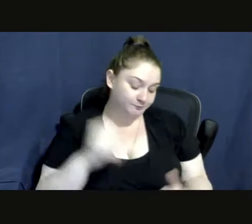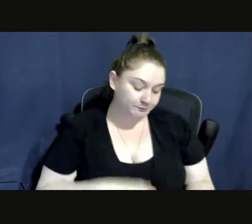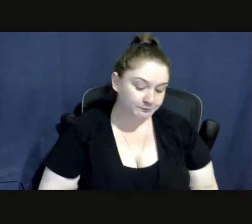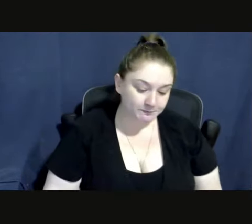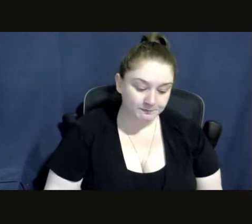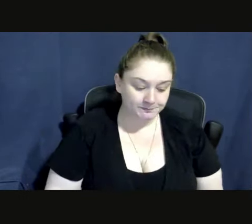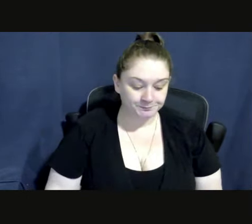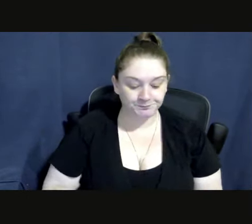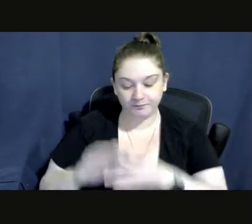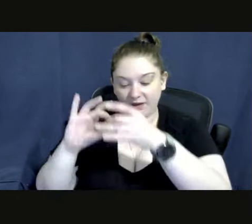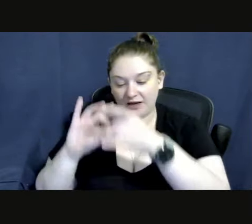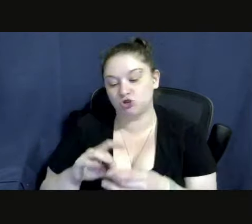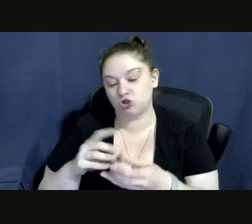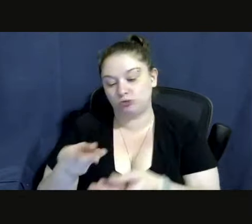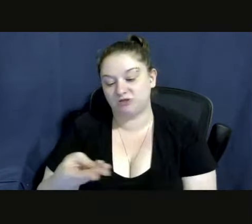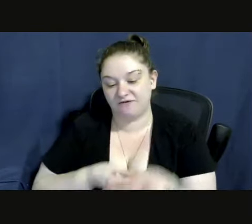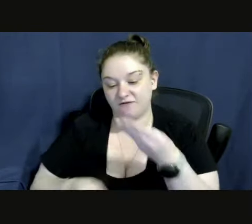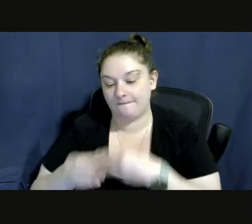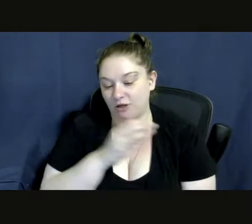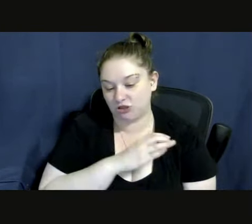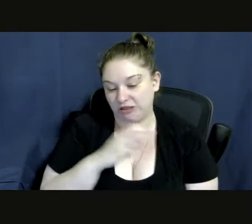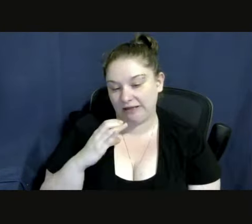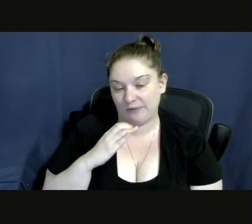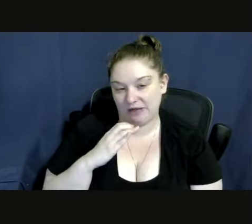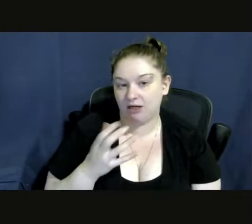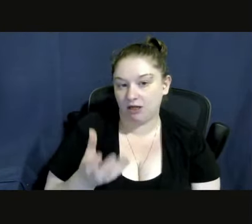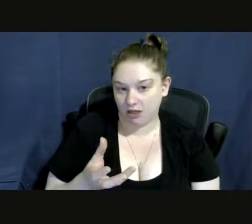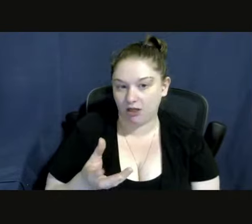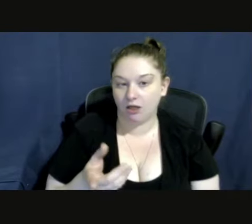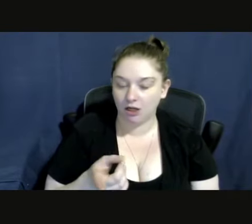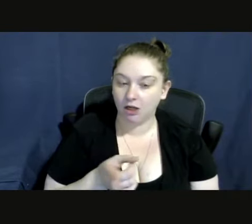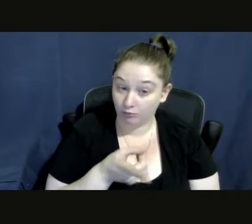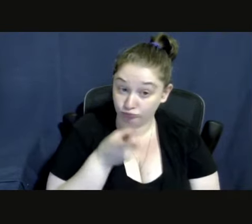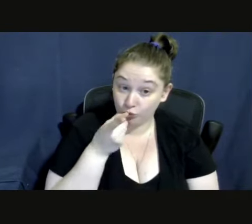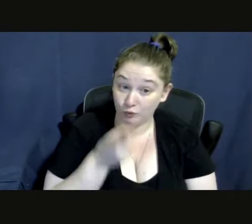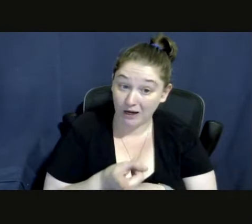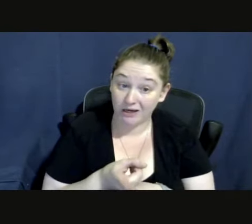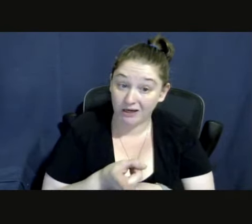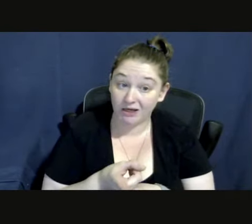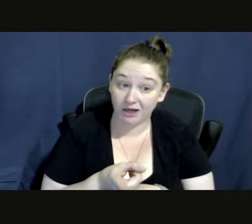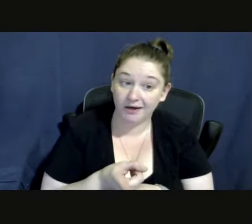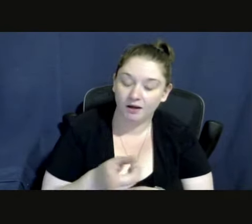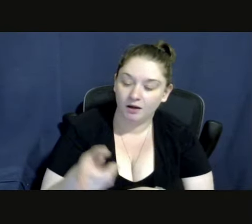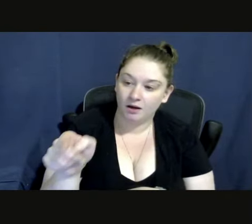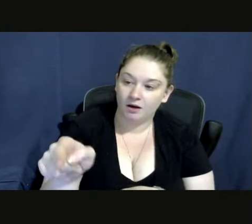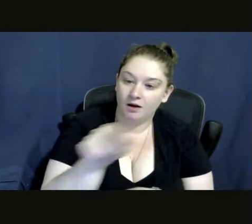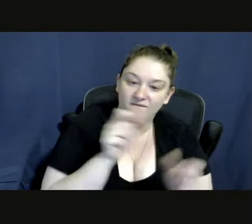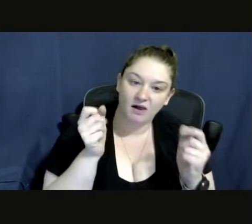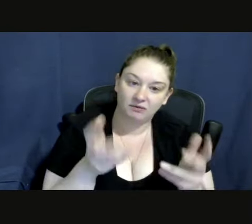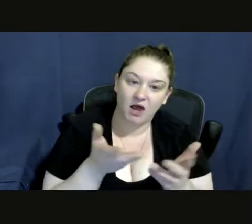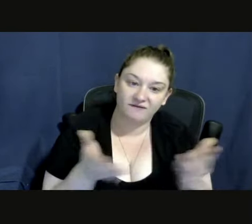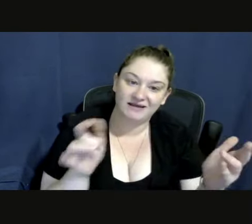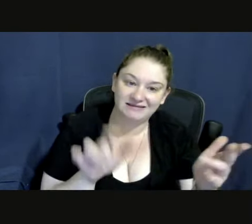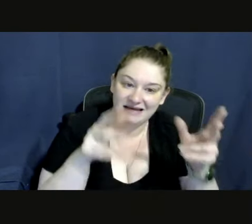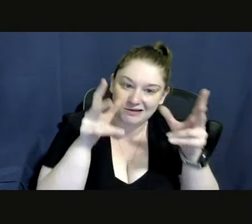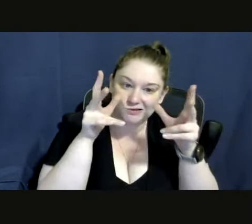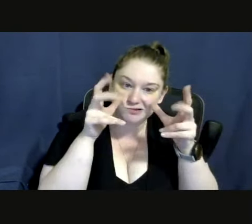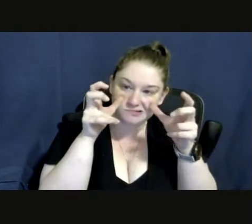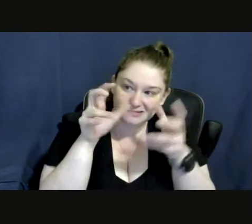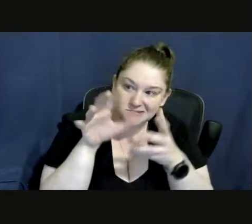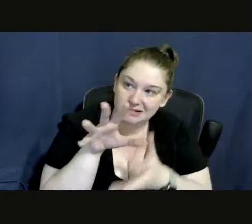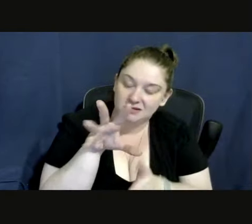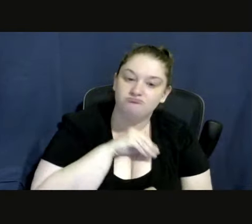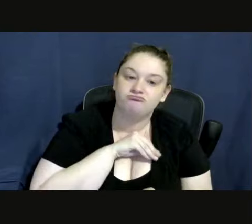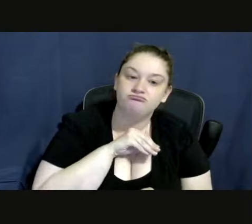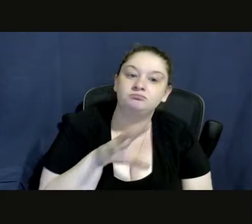of a budget committee, you're right, they have a lot of things they need to absorb. I think we have, what, how